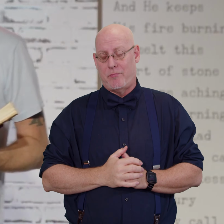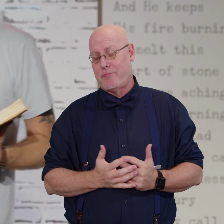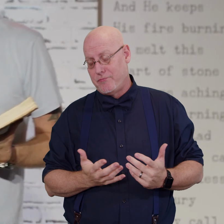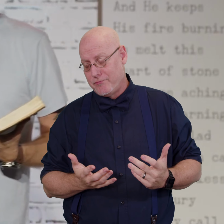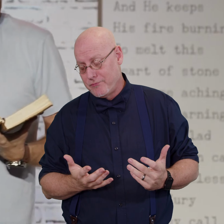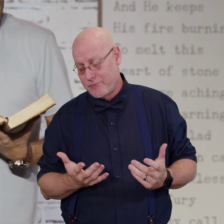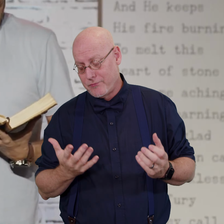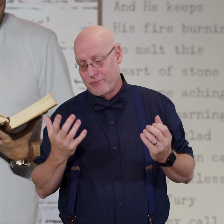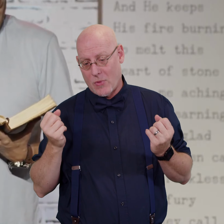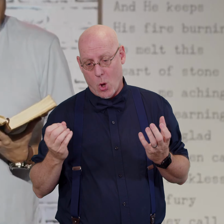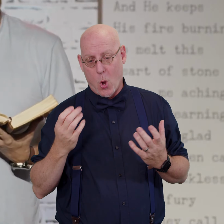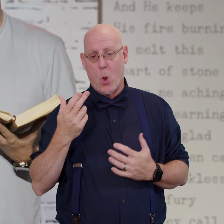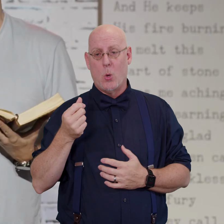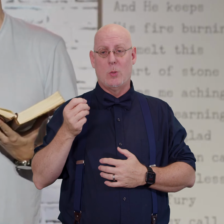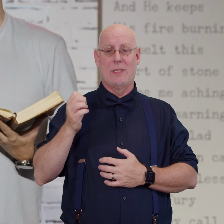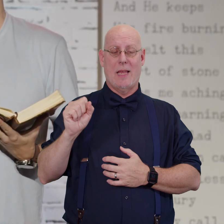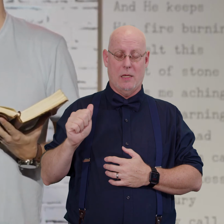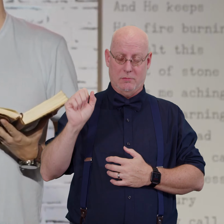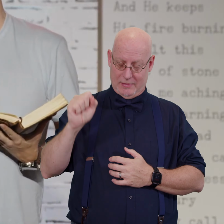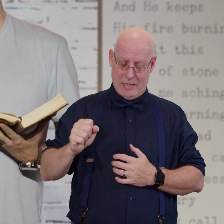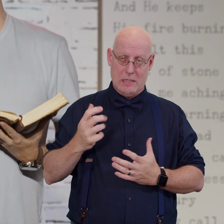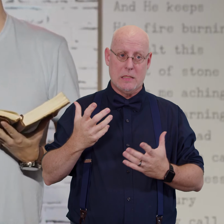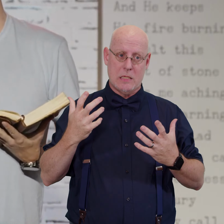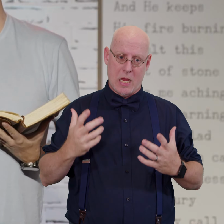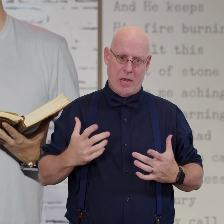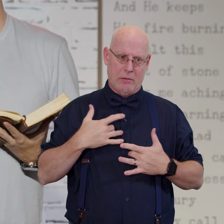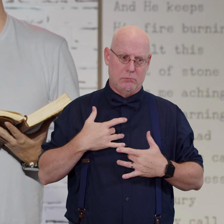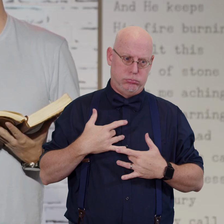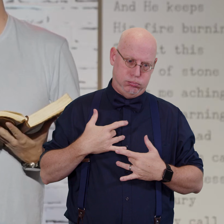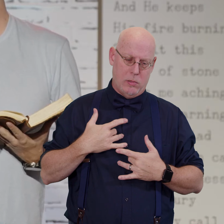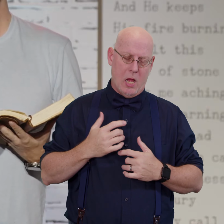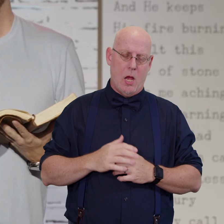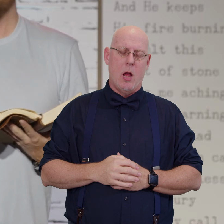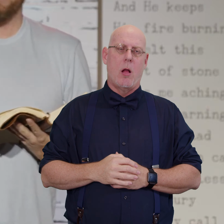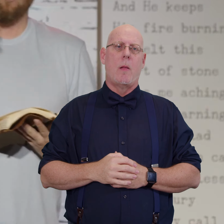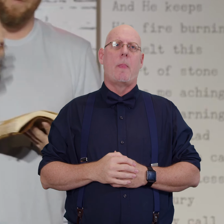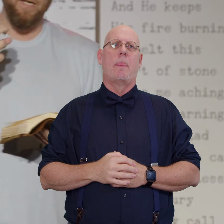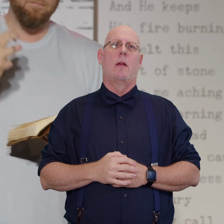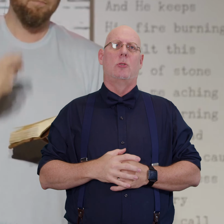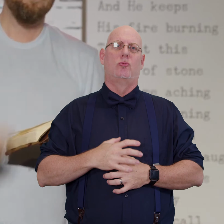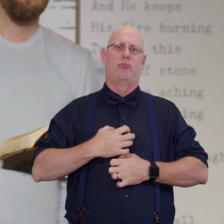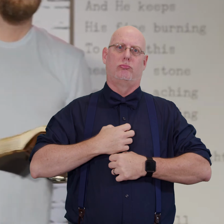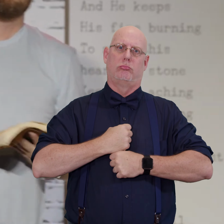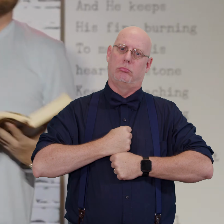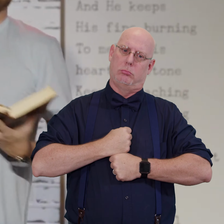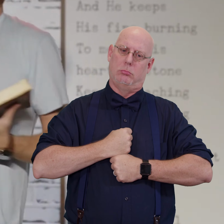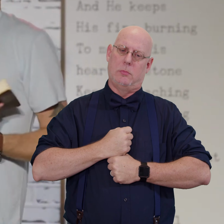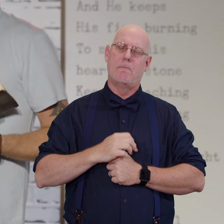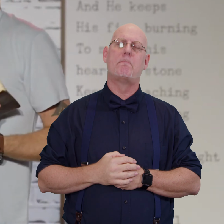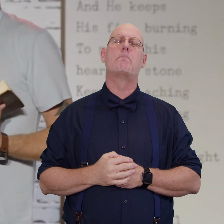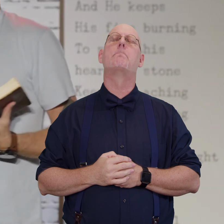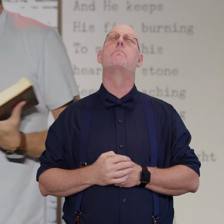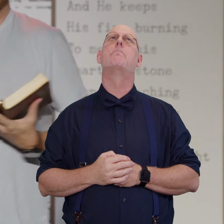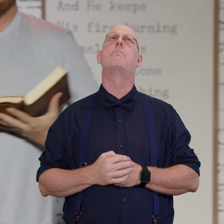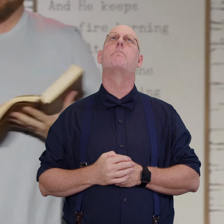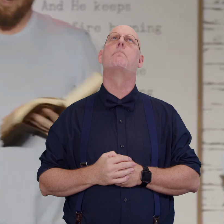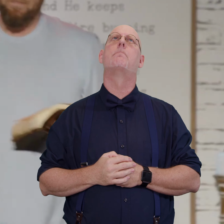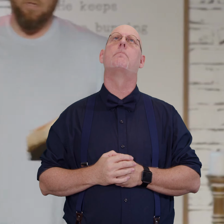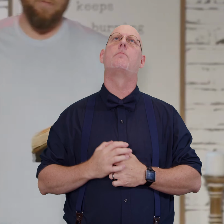so Hosea, yes, it's been heavy. It's been gripping. It's